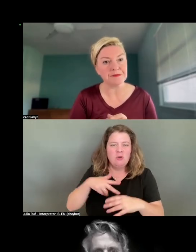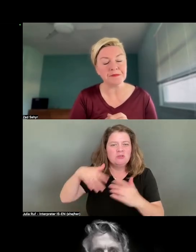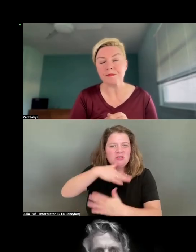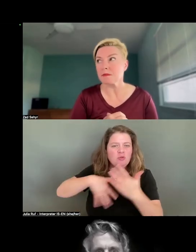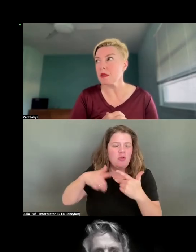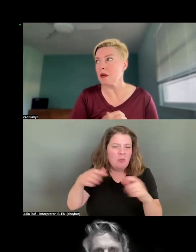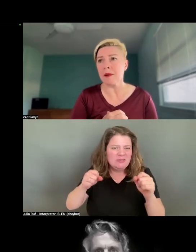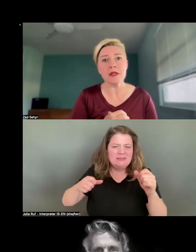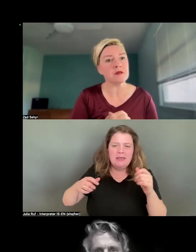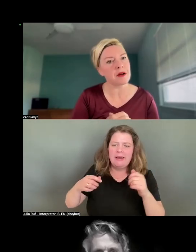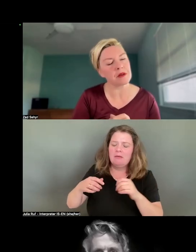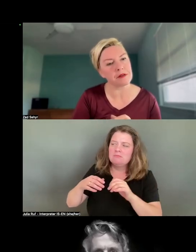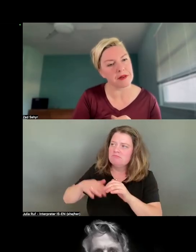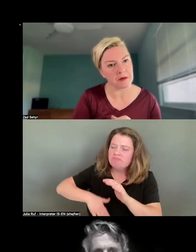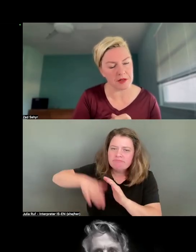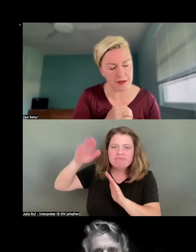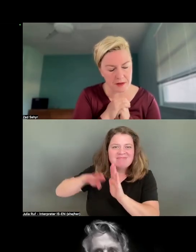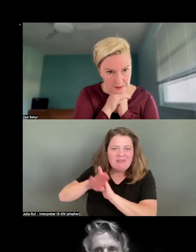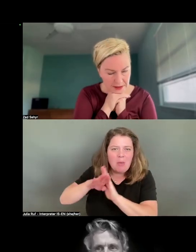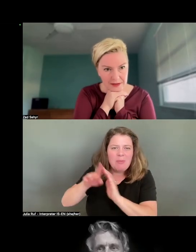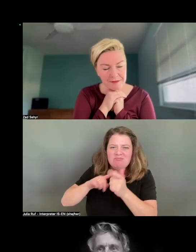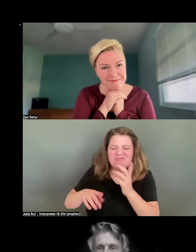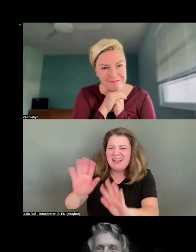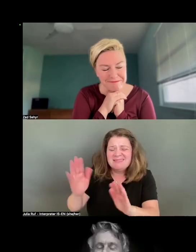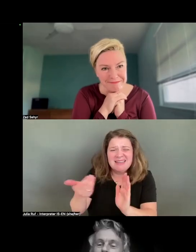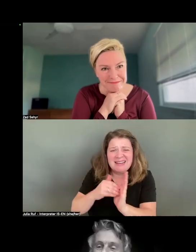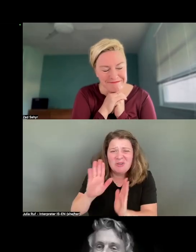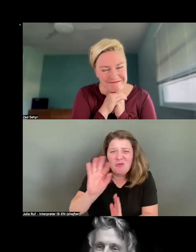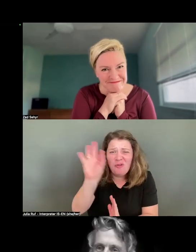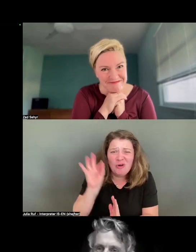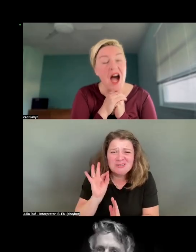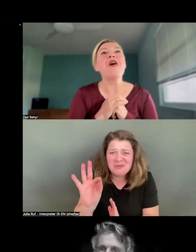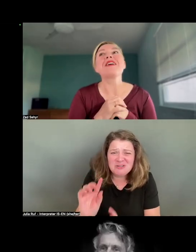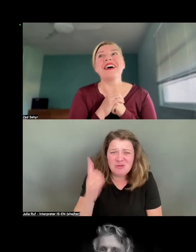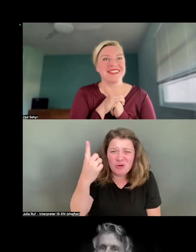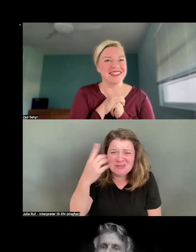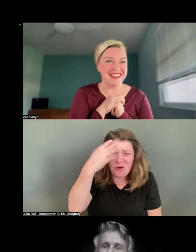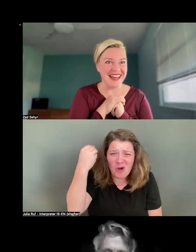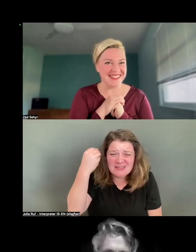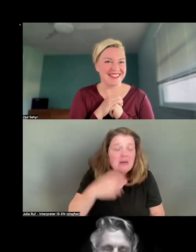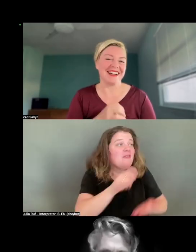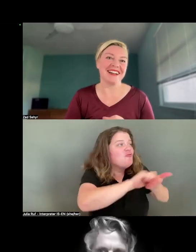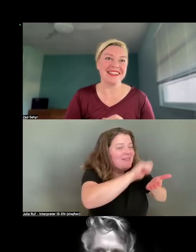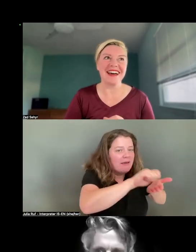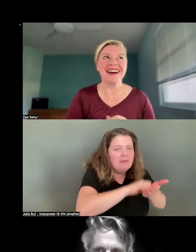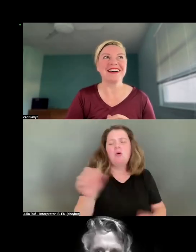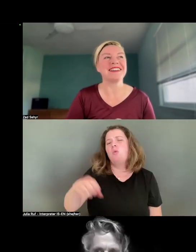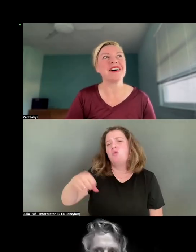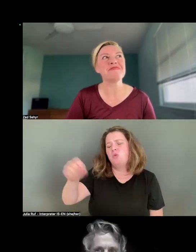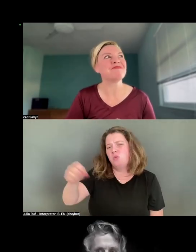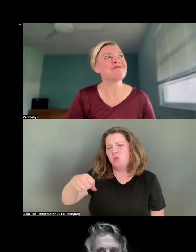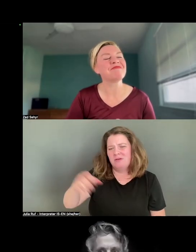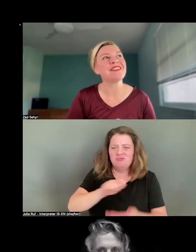on. You might need to remind me of your first question. Sorry, Brendan. The written form. Oh, yeah. Effective. Yes. Yeah.